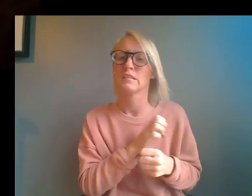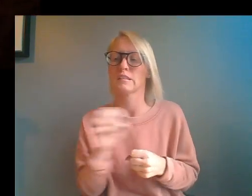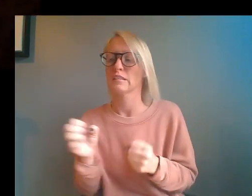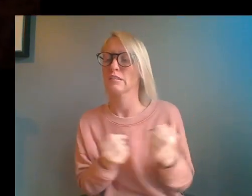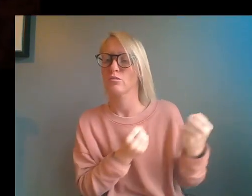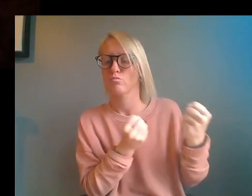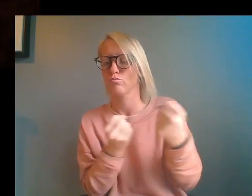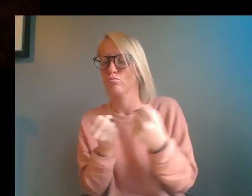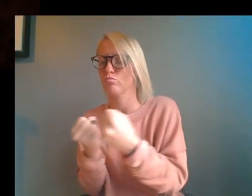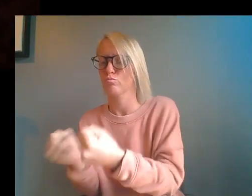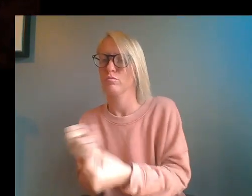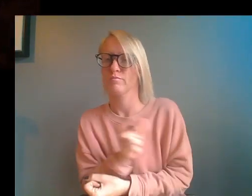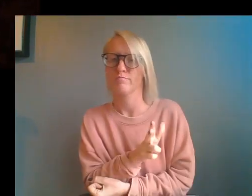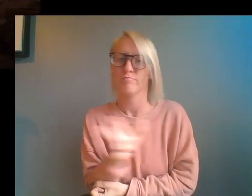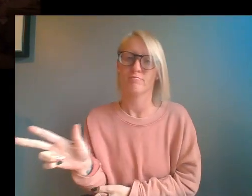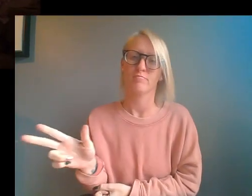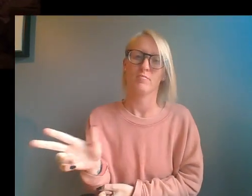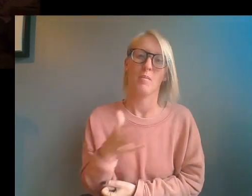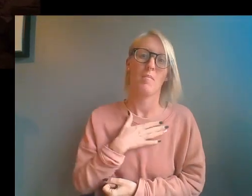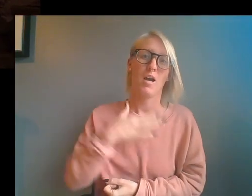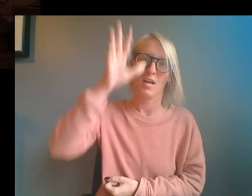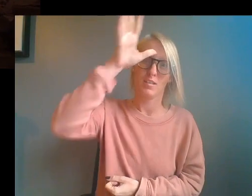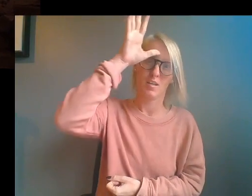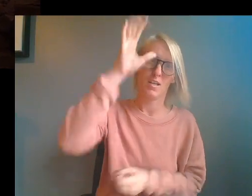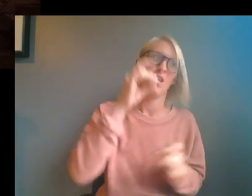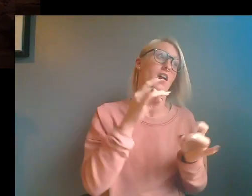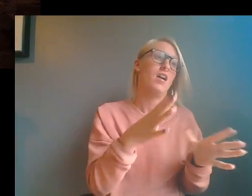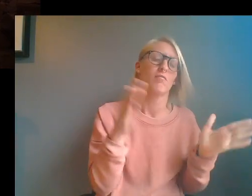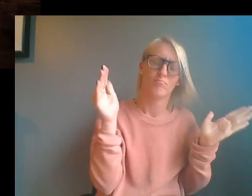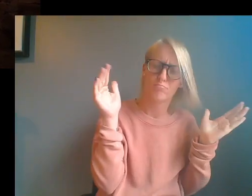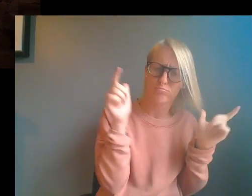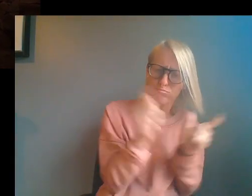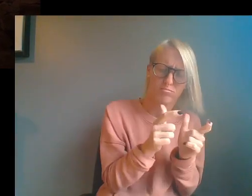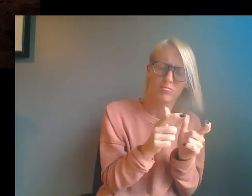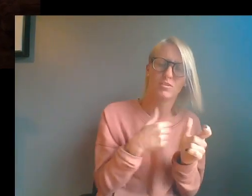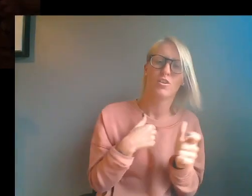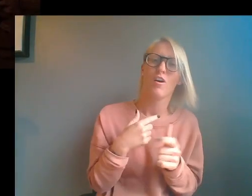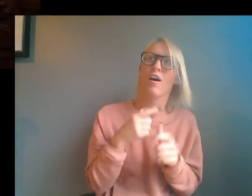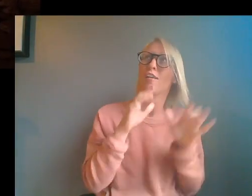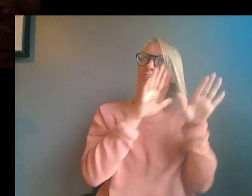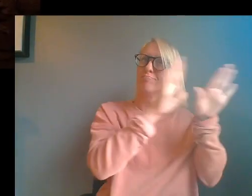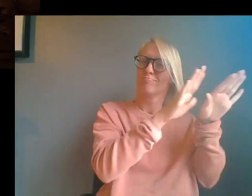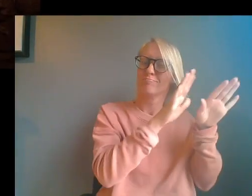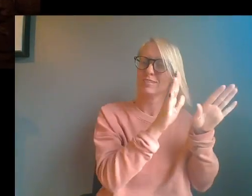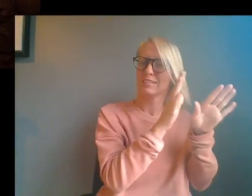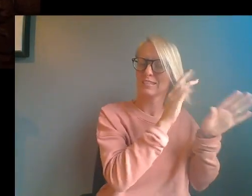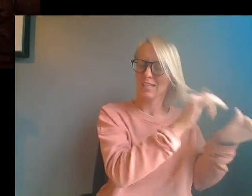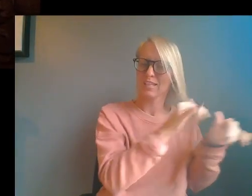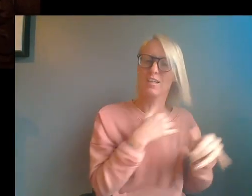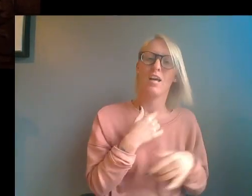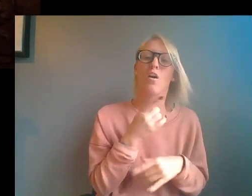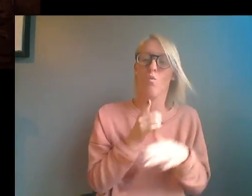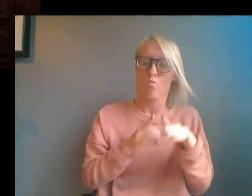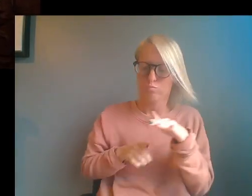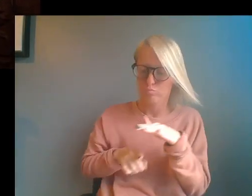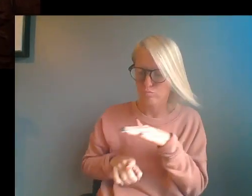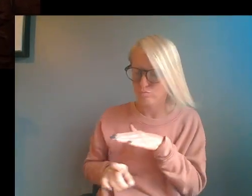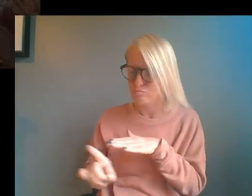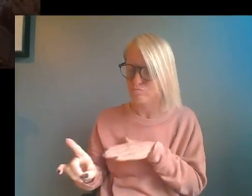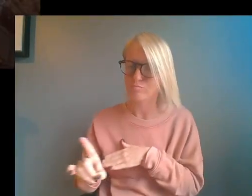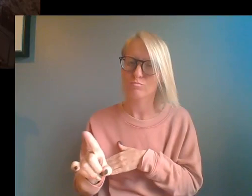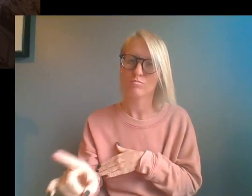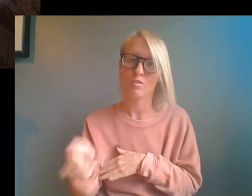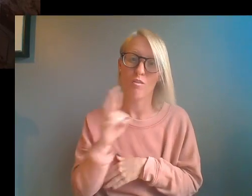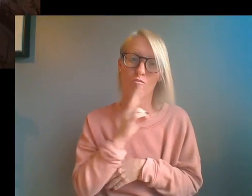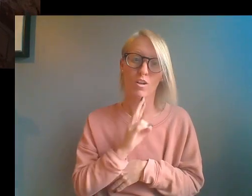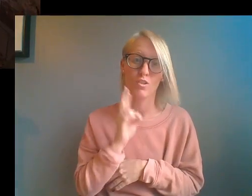so I left him upstairs and I went down and took the cave tour. This cave is especially unique because there's a restaurant that you can reserve to